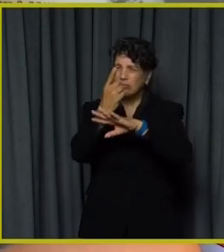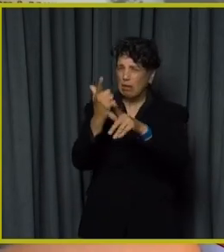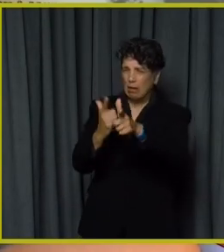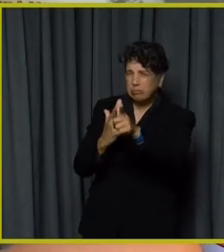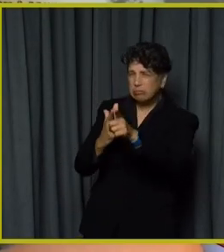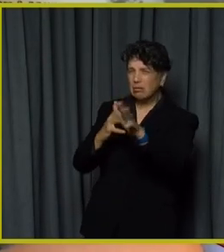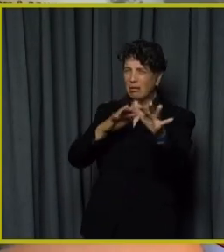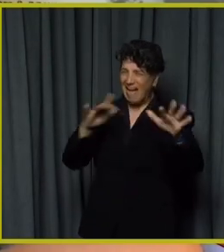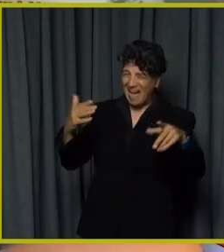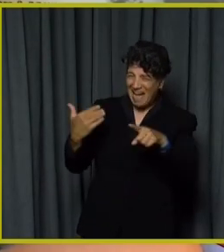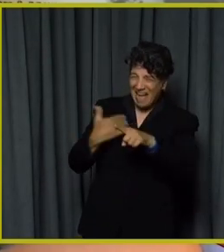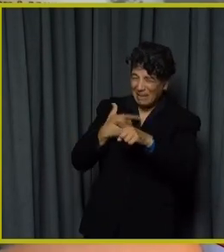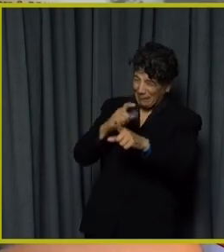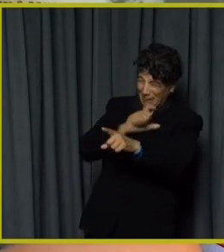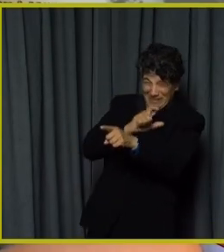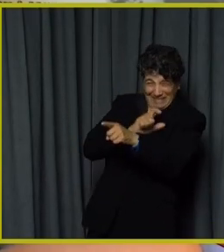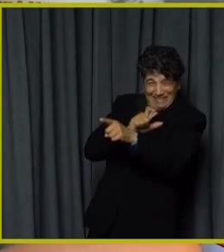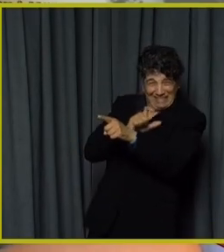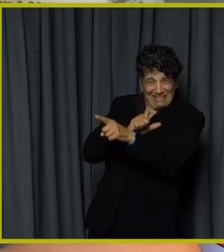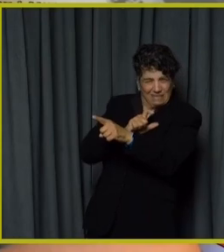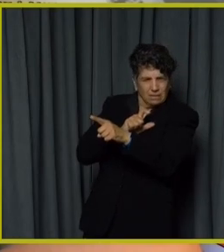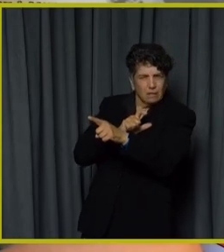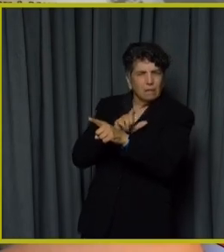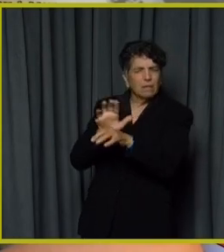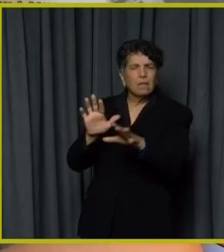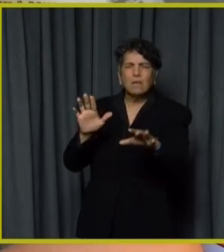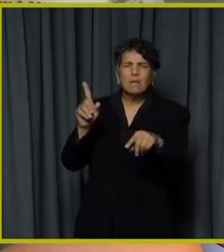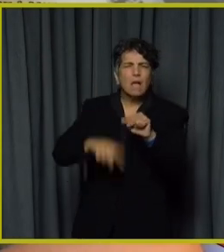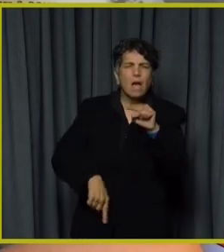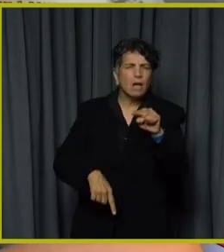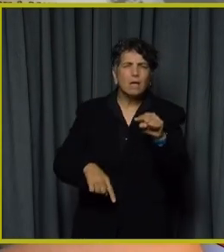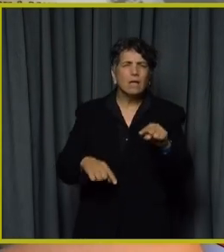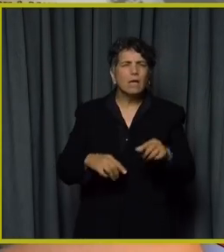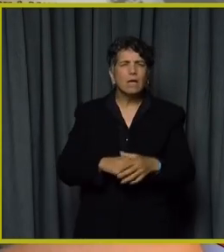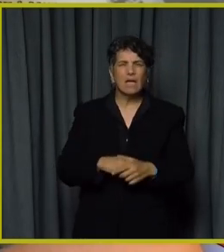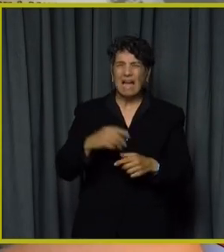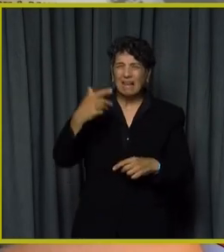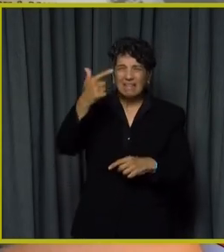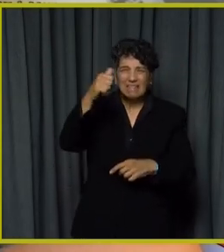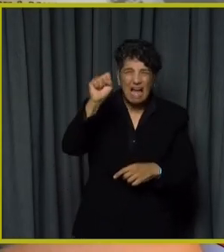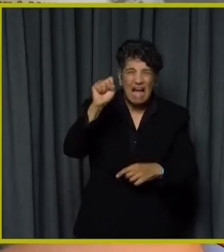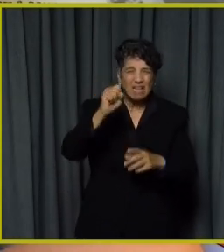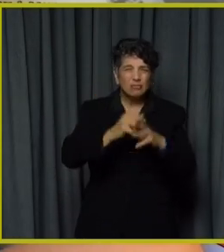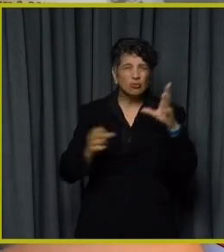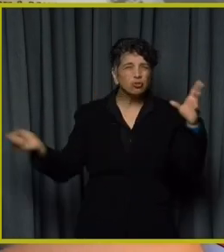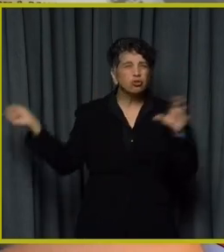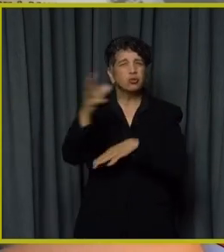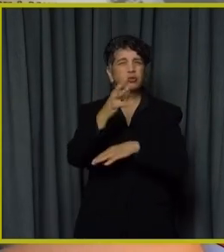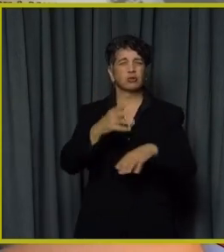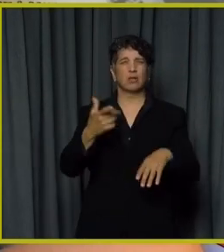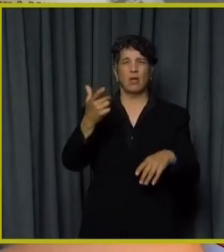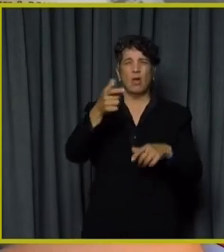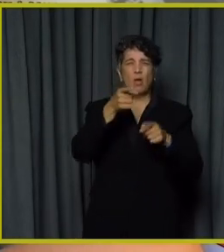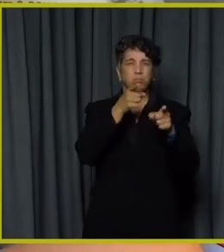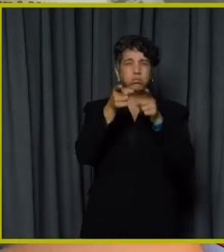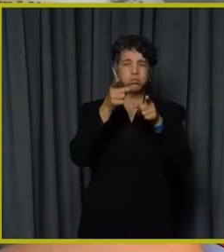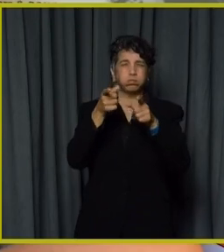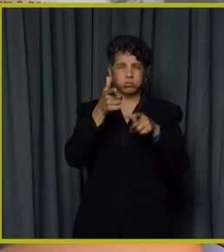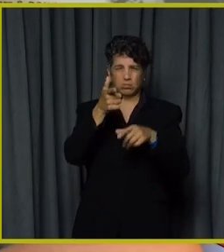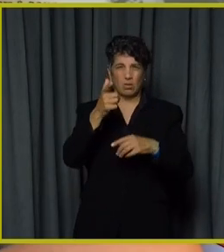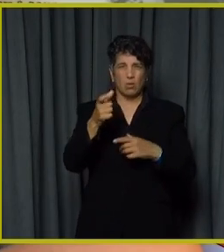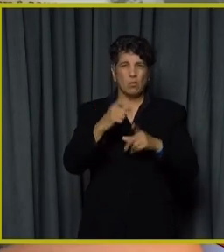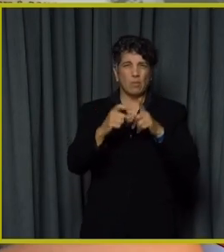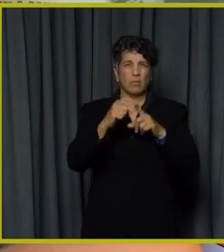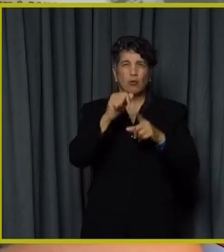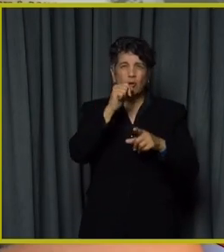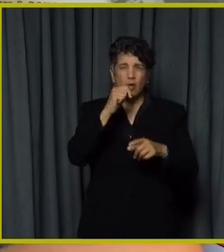have tear gases or rubber bullets or tanks. You know, it's